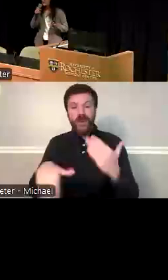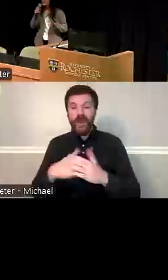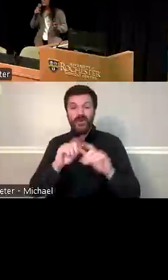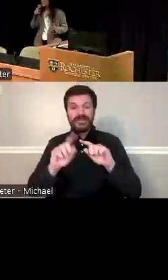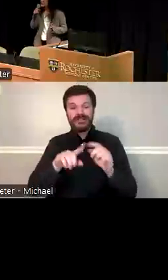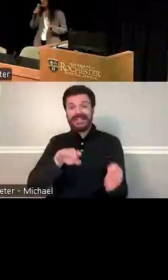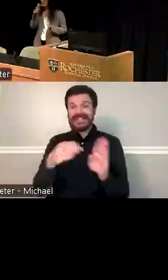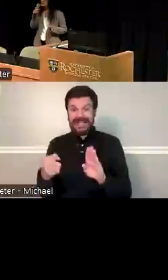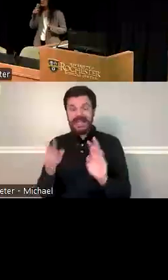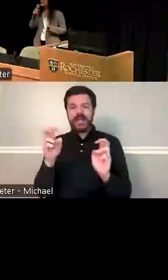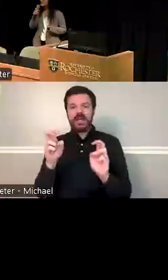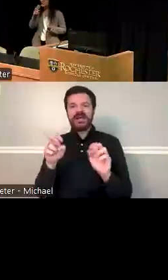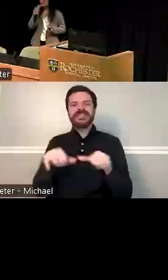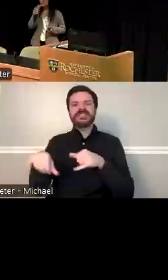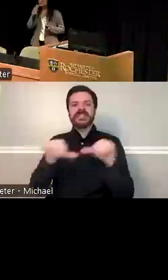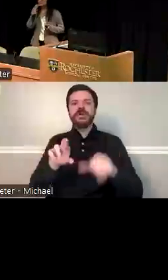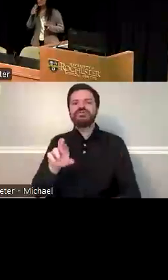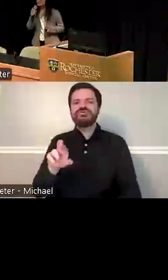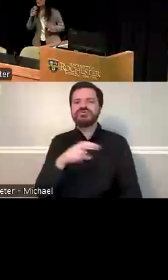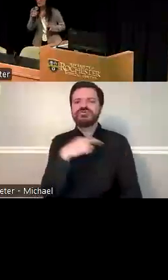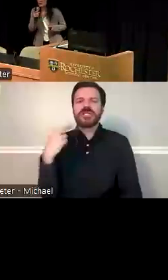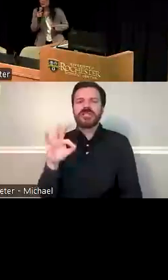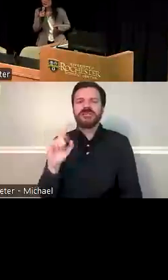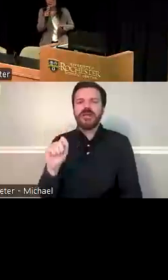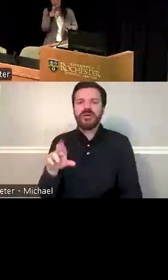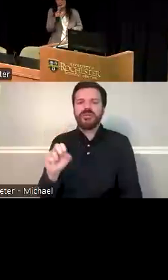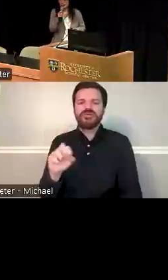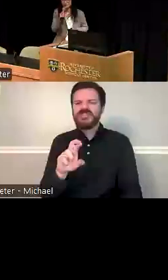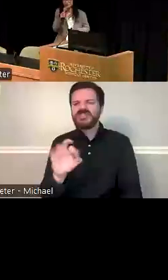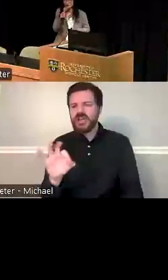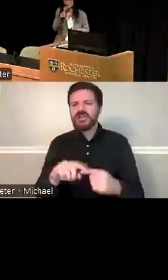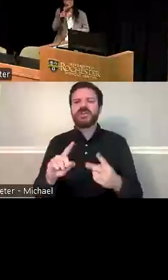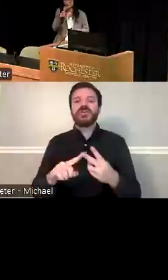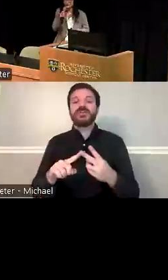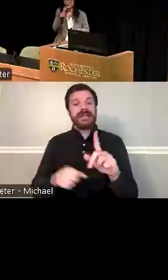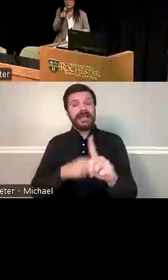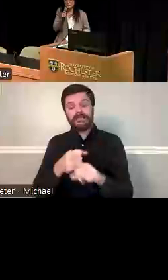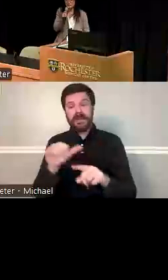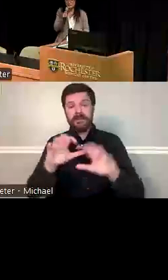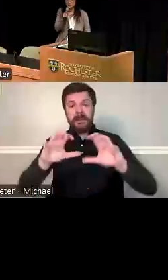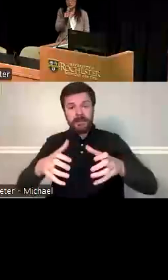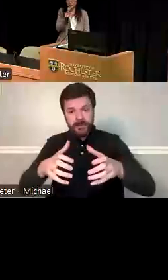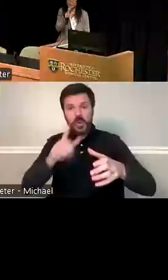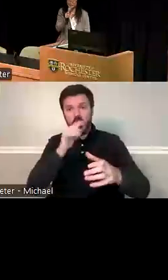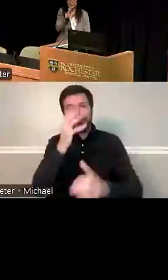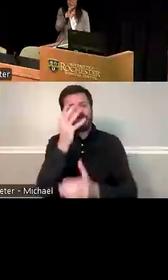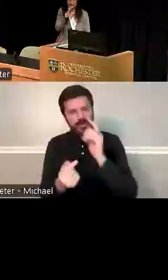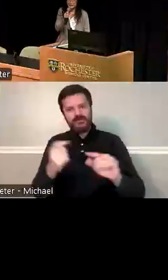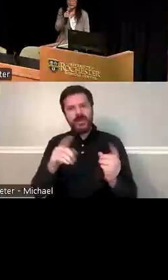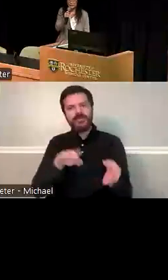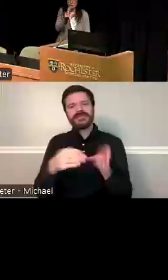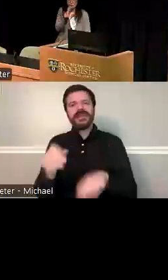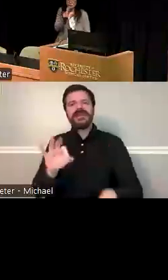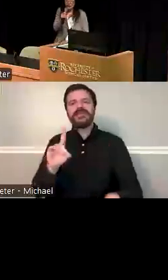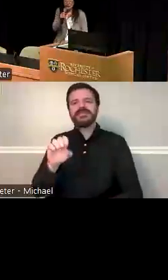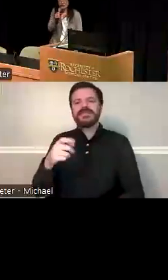sharing similar risk factors and affecting similar population who die by these deaths of despair. And